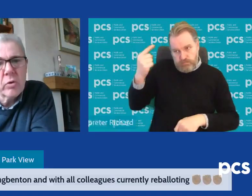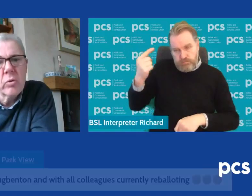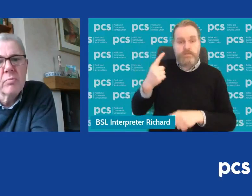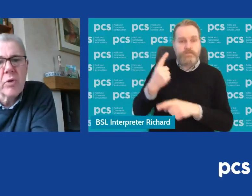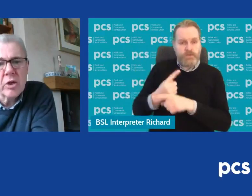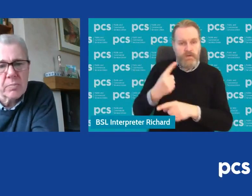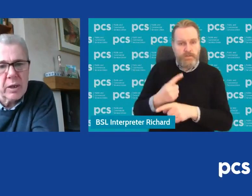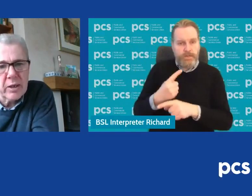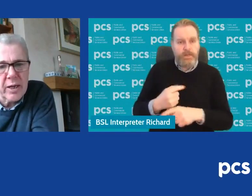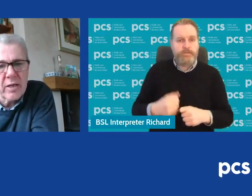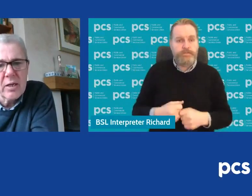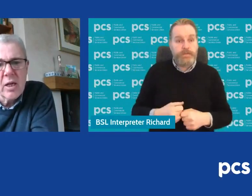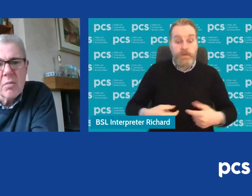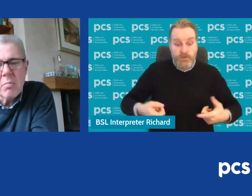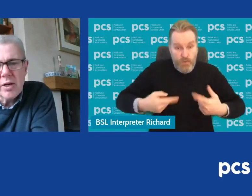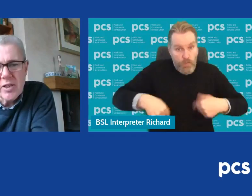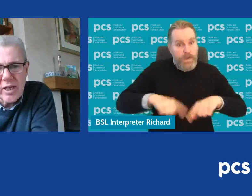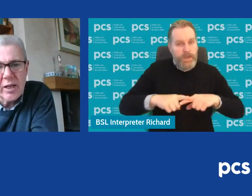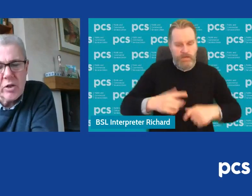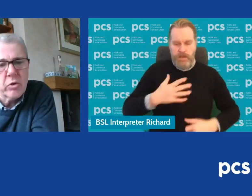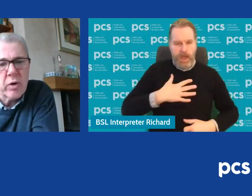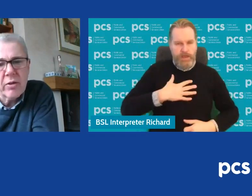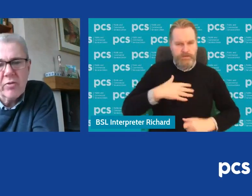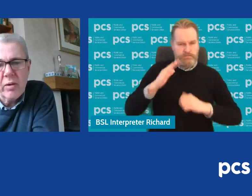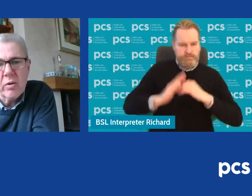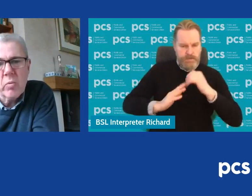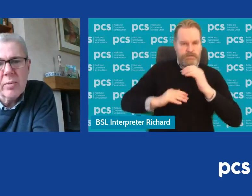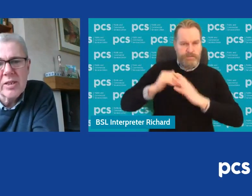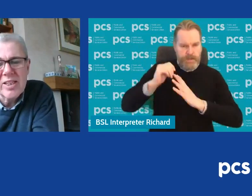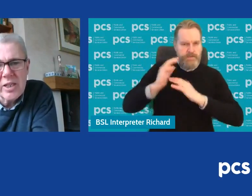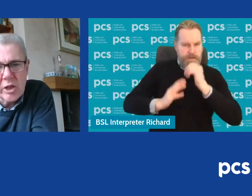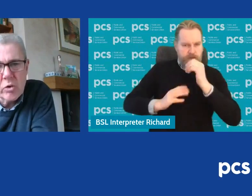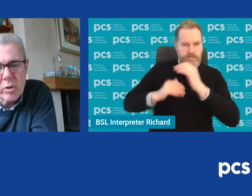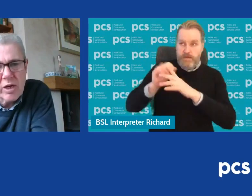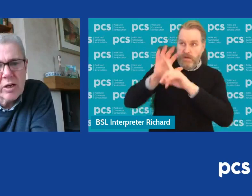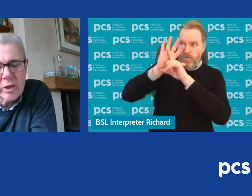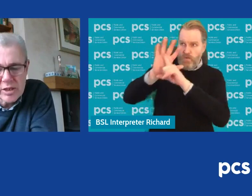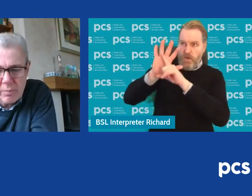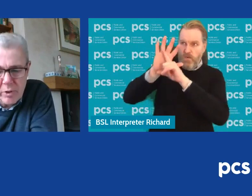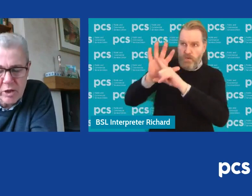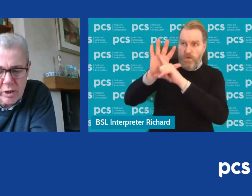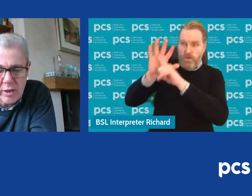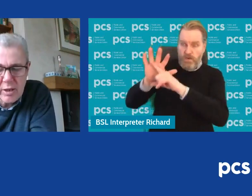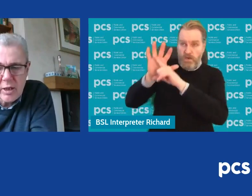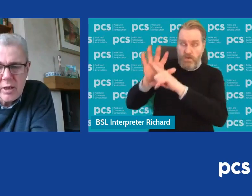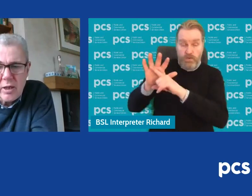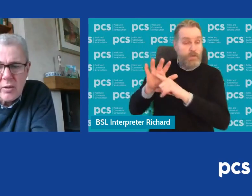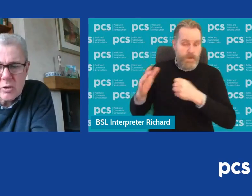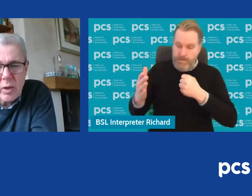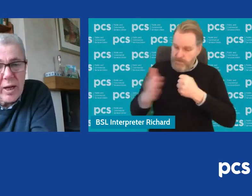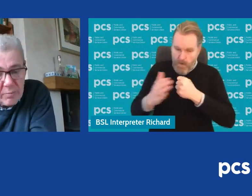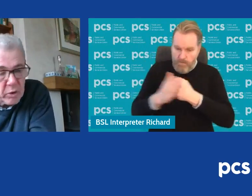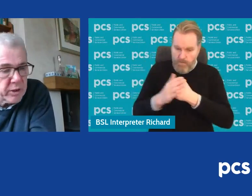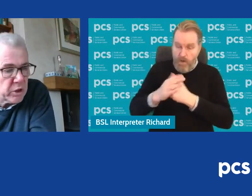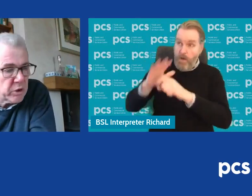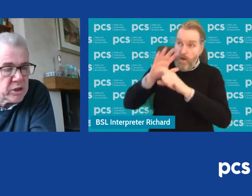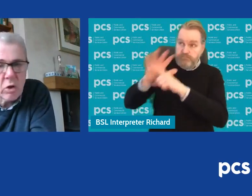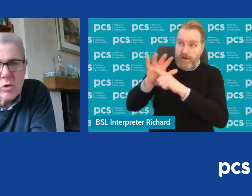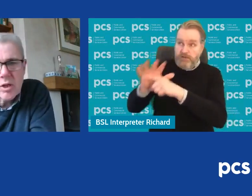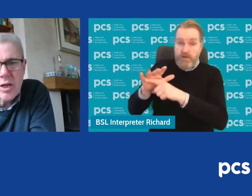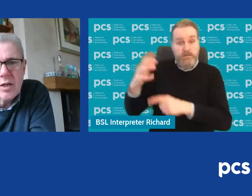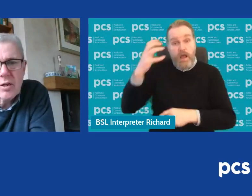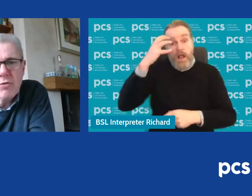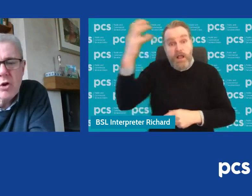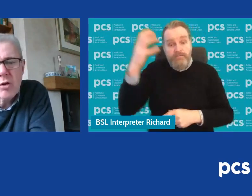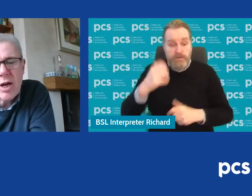point of view, pressure's building, but until they do the right thing, we must continue to increase that pressure. And that's why I am going to